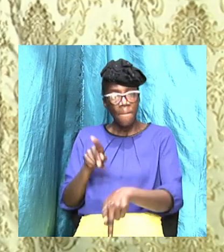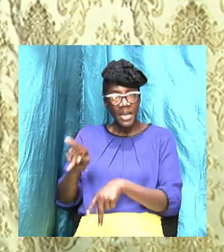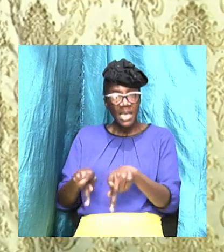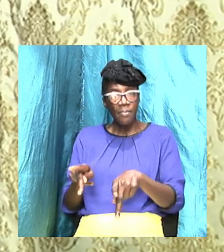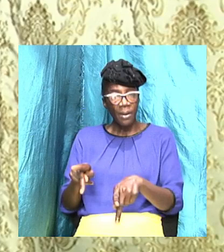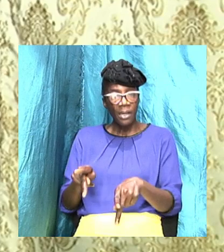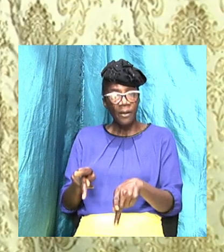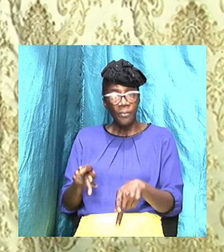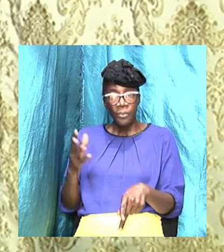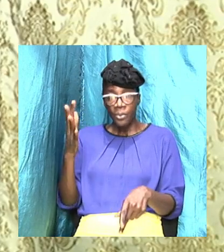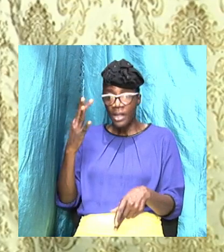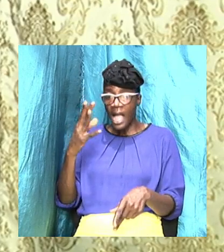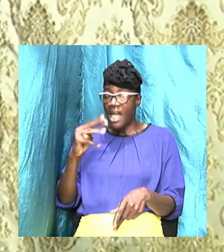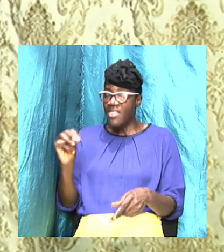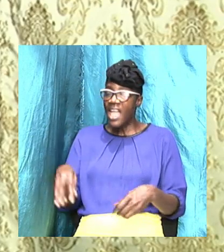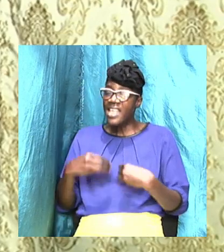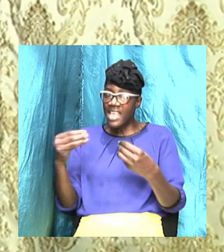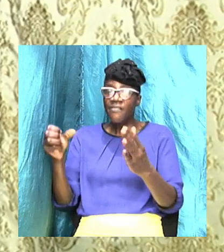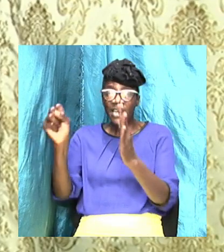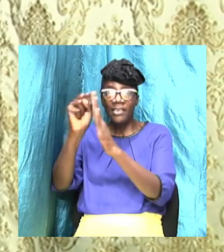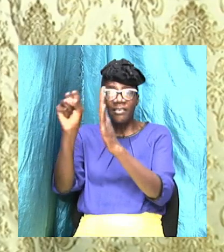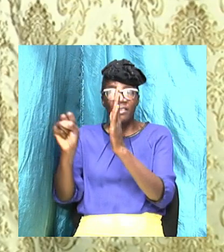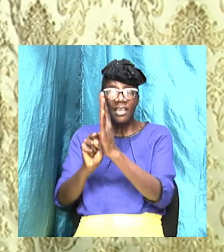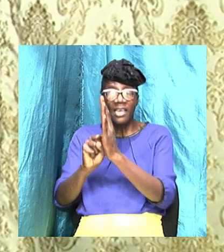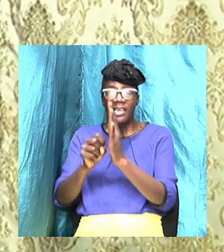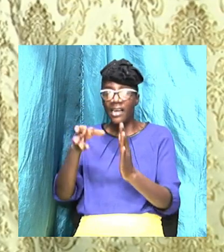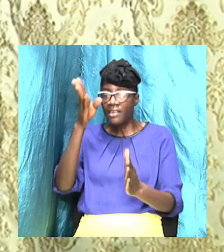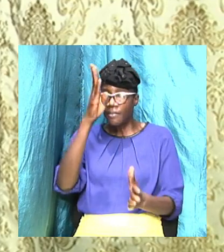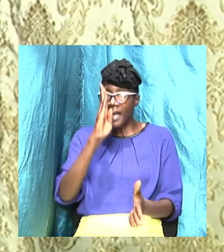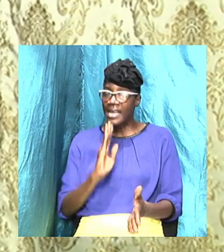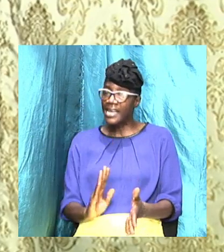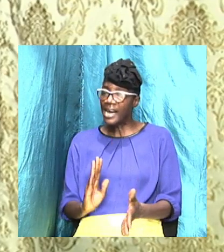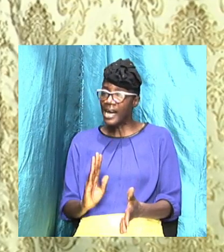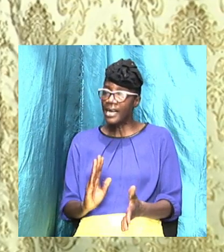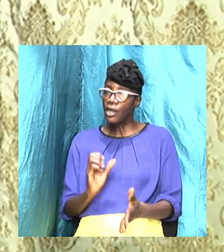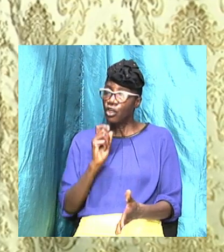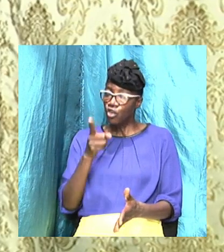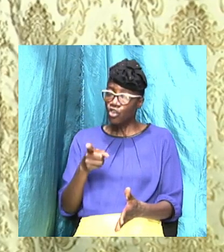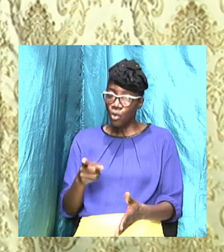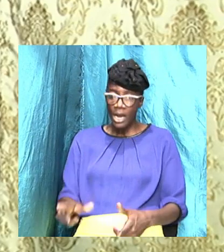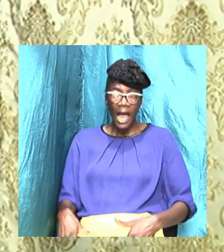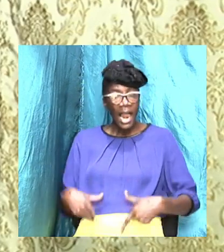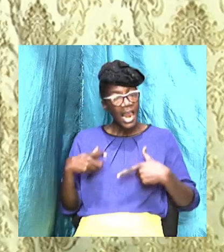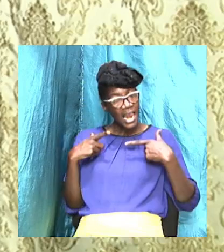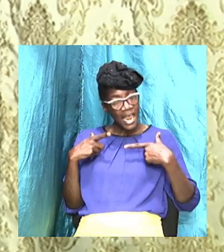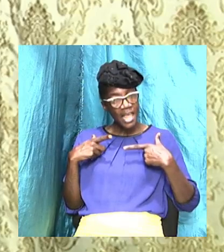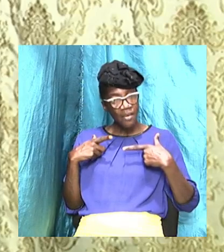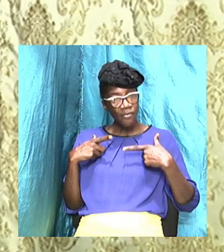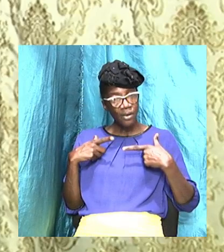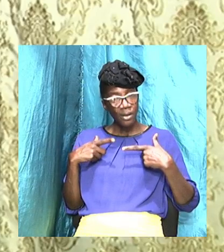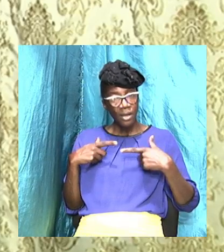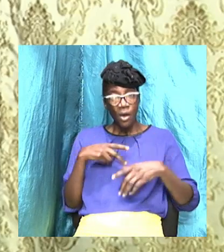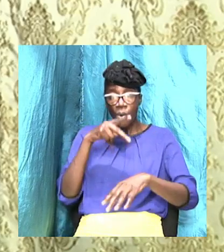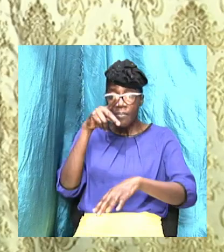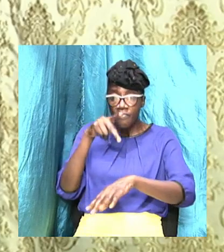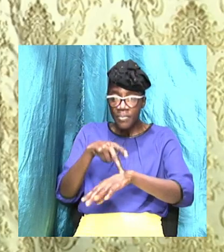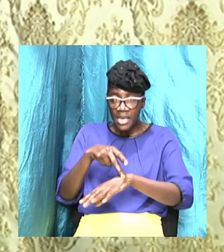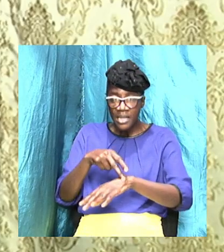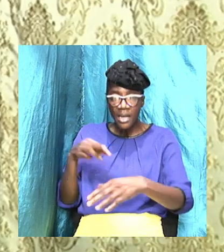So they were given standards by God that they should live by. When Peter